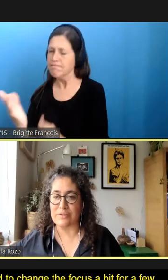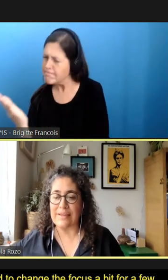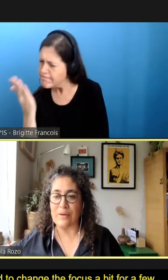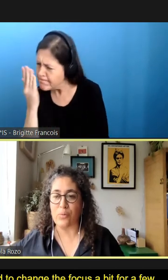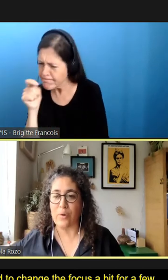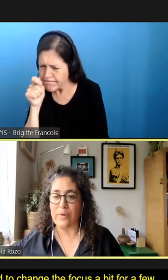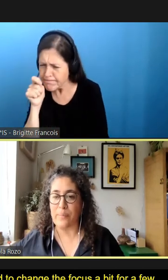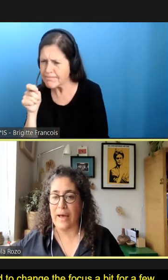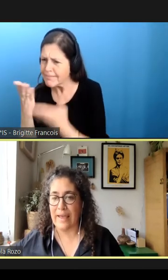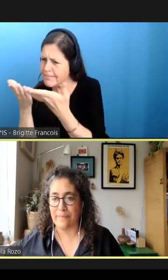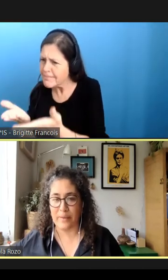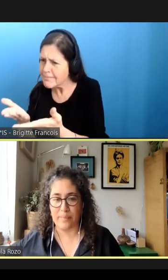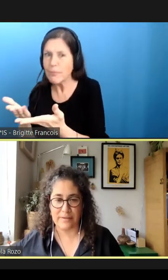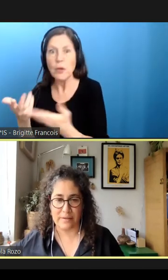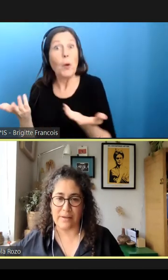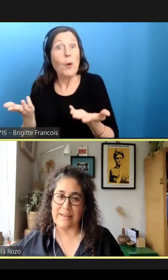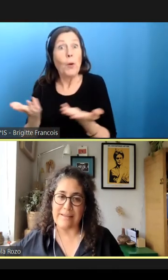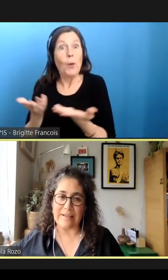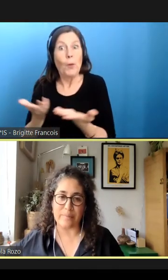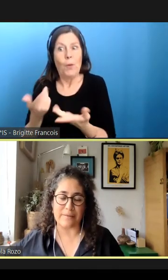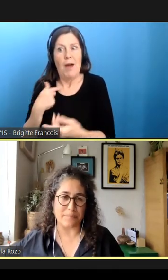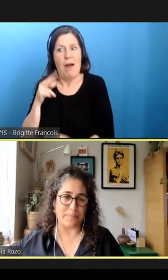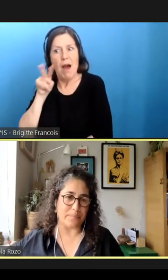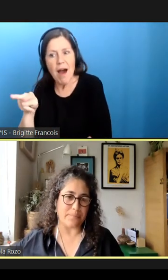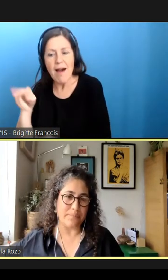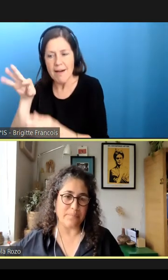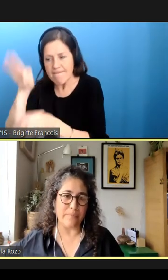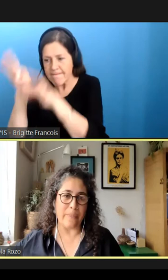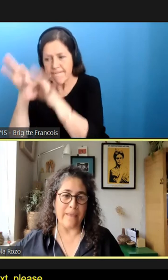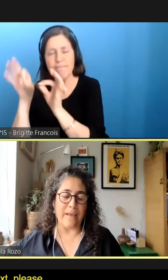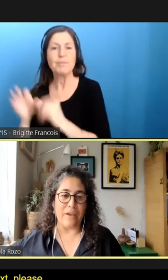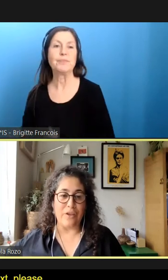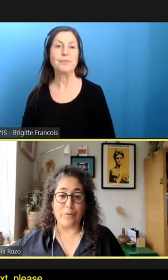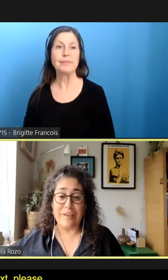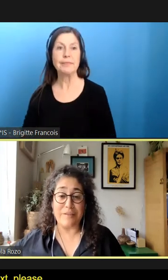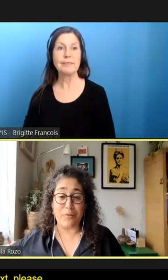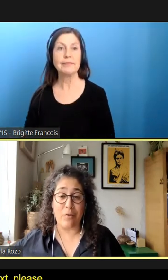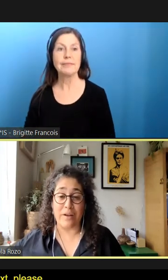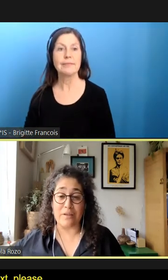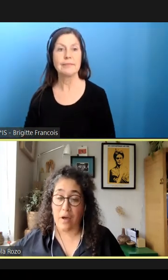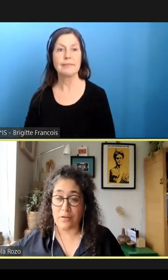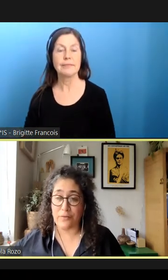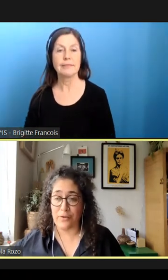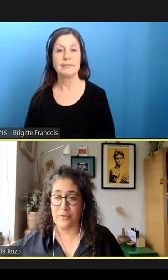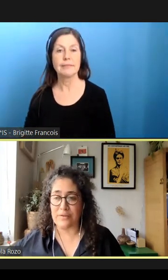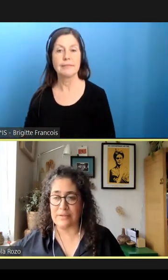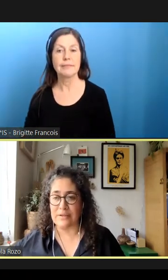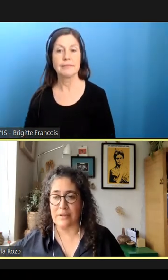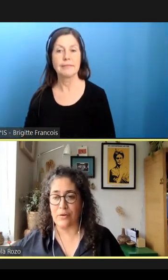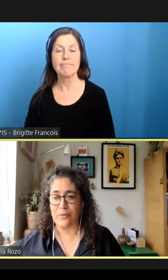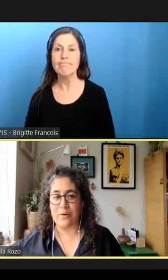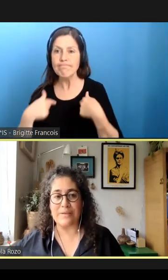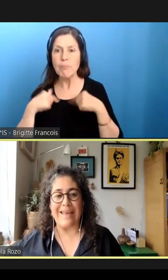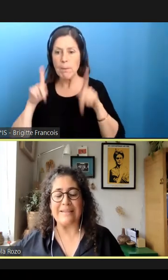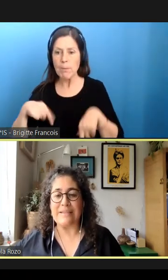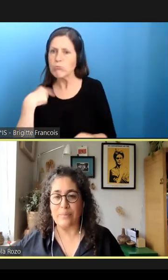to see what we might have been missing. Next, please. So this requires a lot of curiosity,